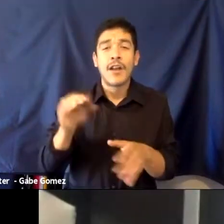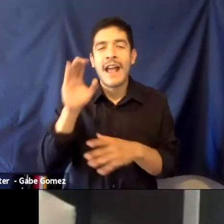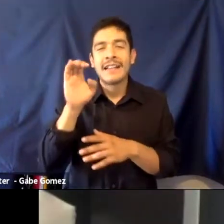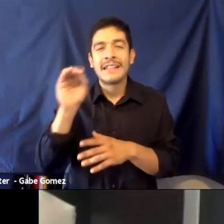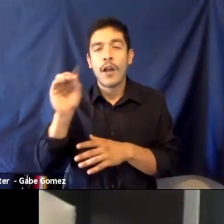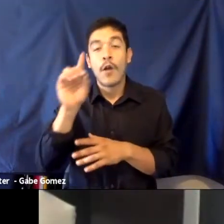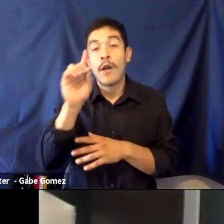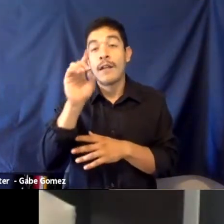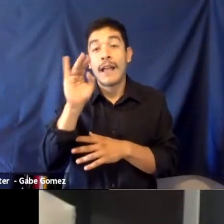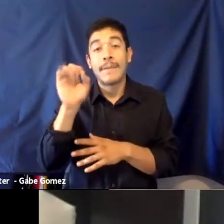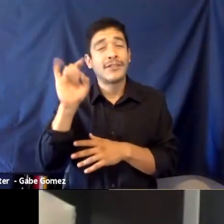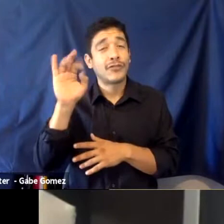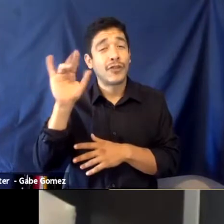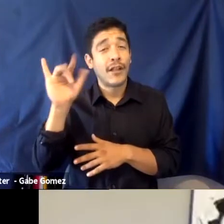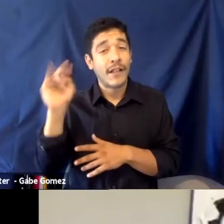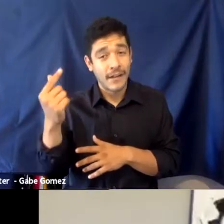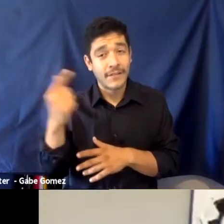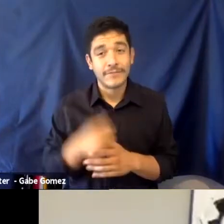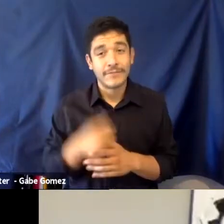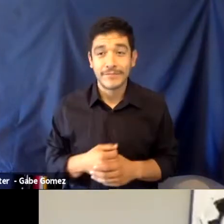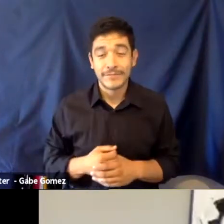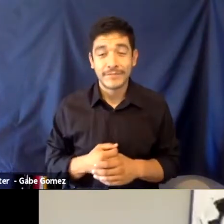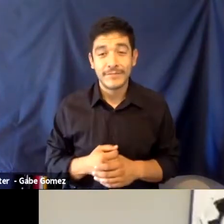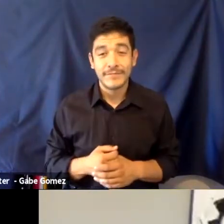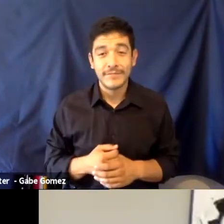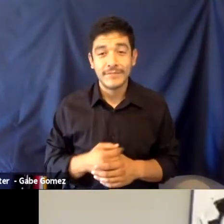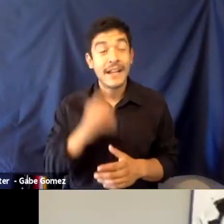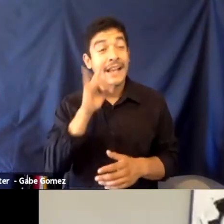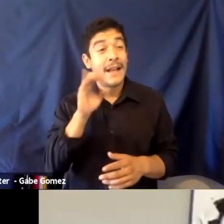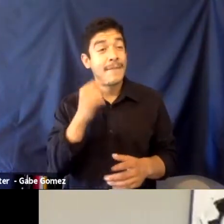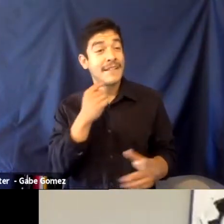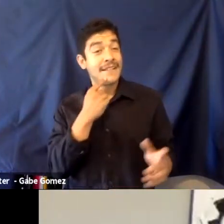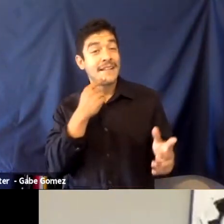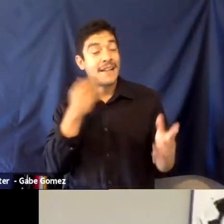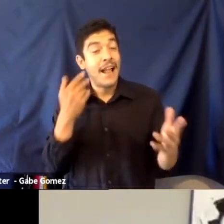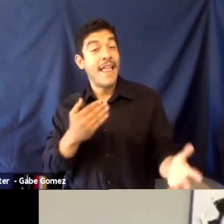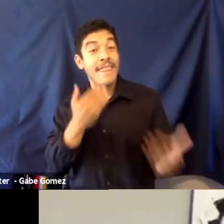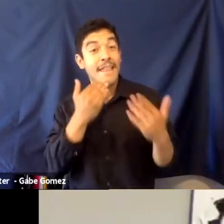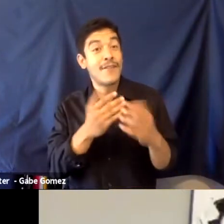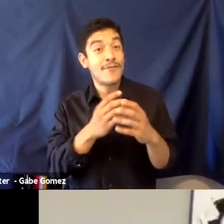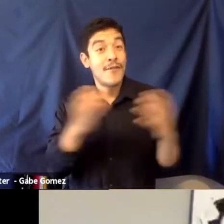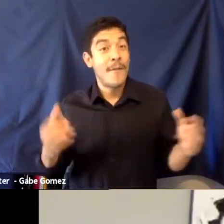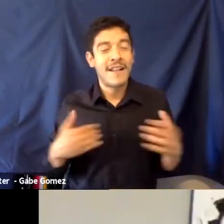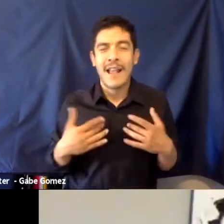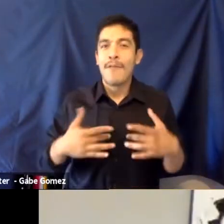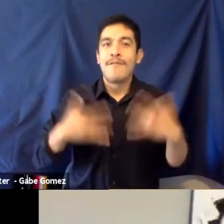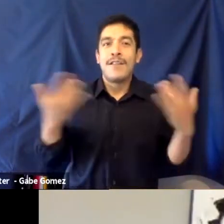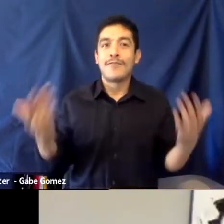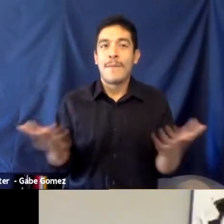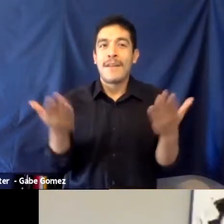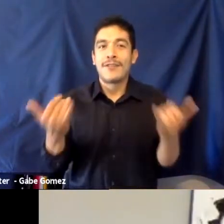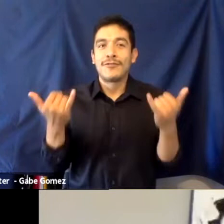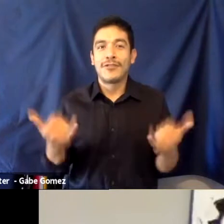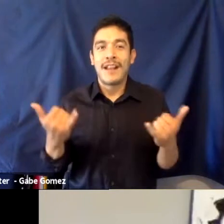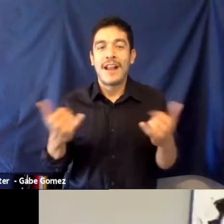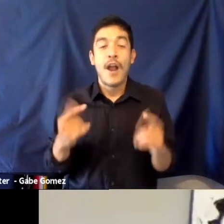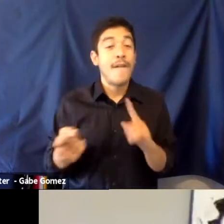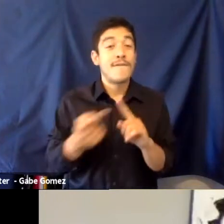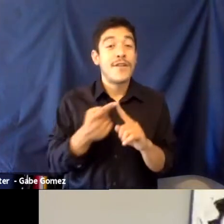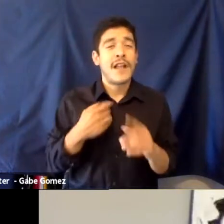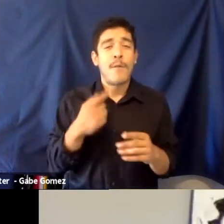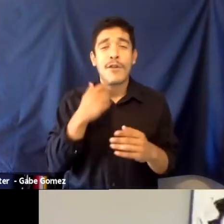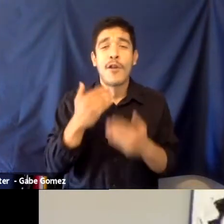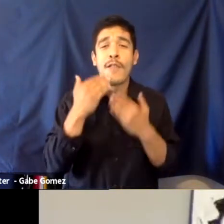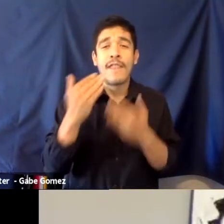Sterling. Thank you so much, Corinne and Madeline. I am thrilled to be here today. First and foremost, I want to thank